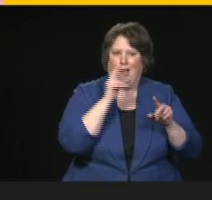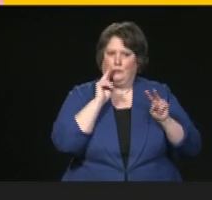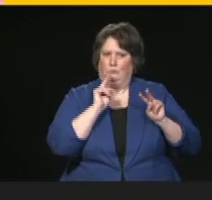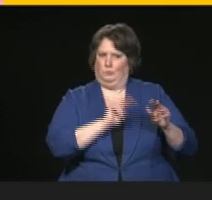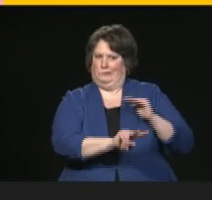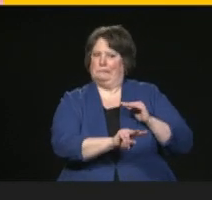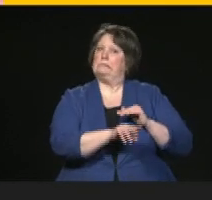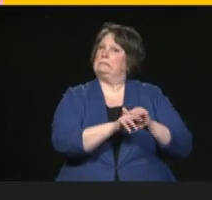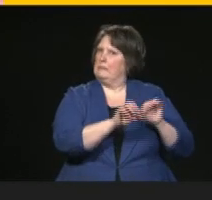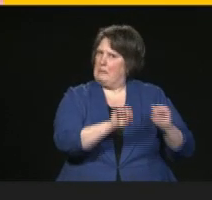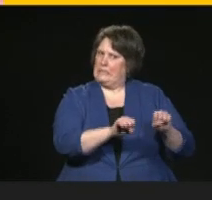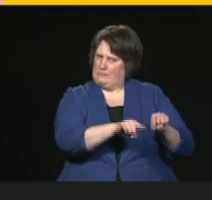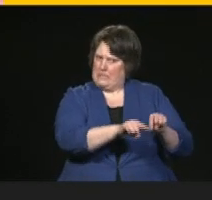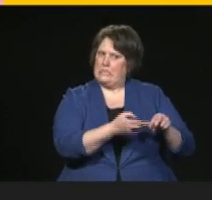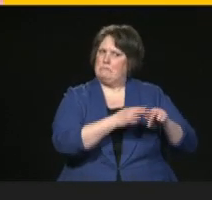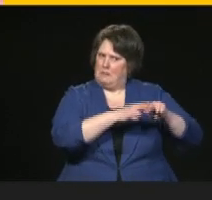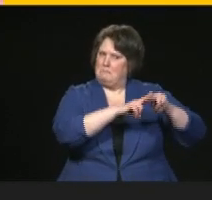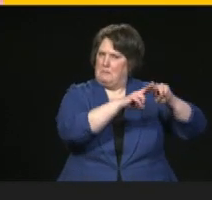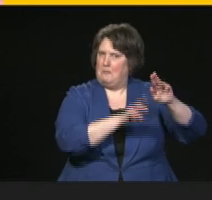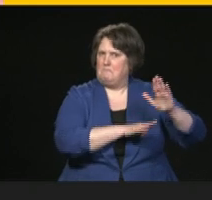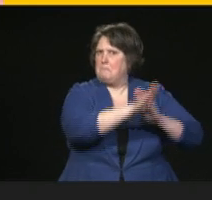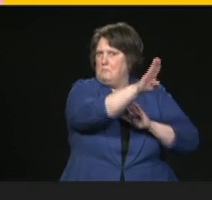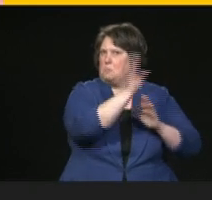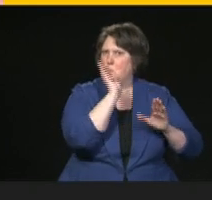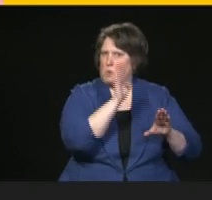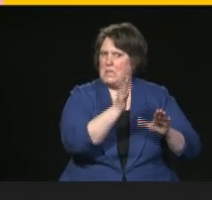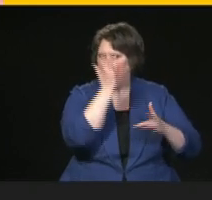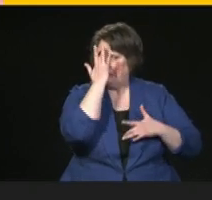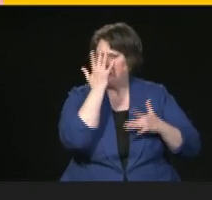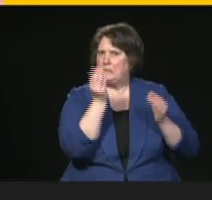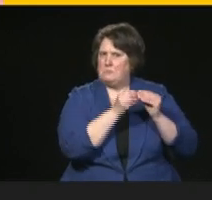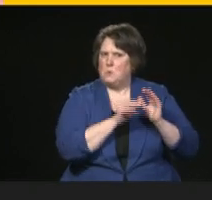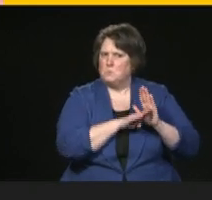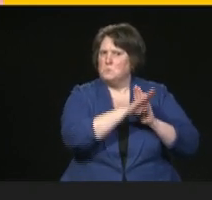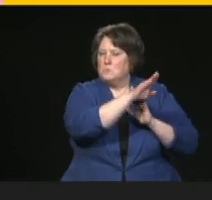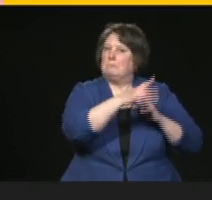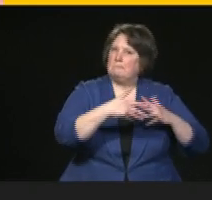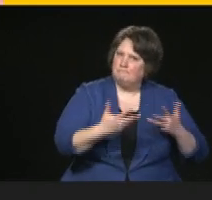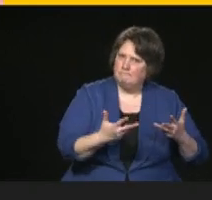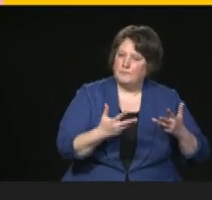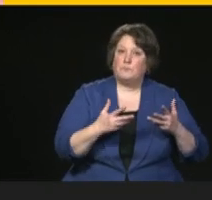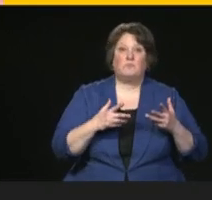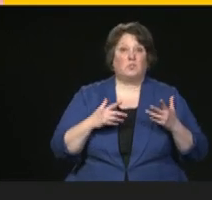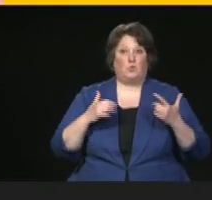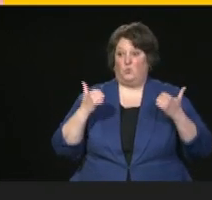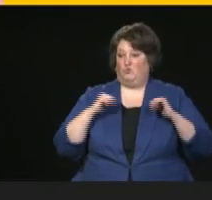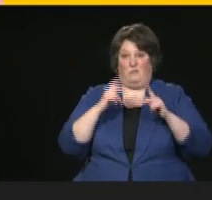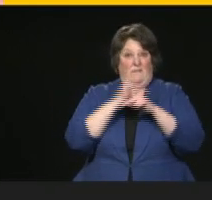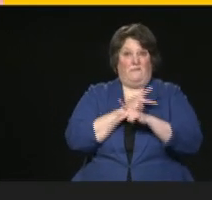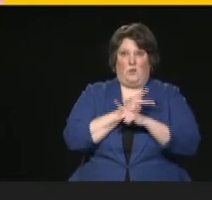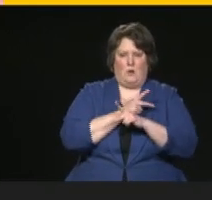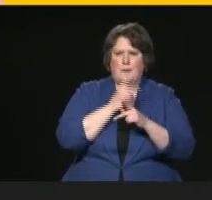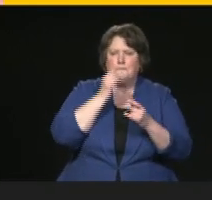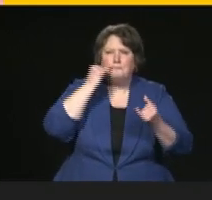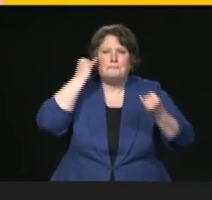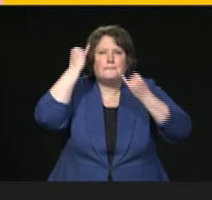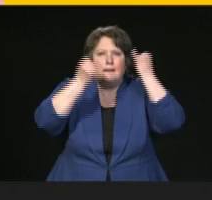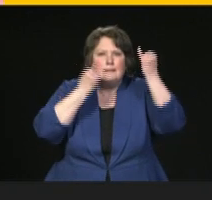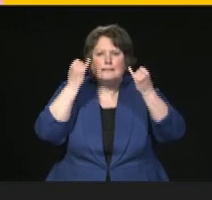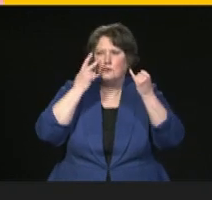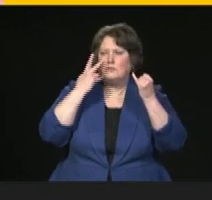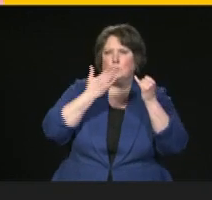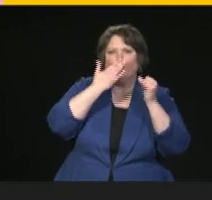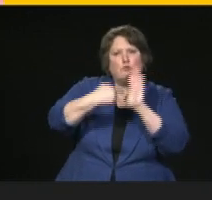well. So at the end of the day, we are looking at frameworks and approaches so that, at the end of the day, all Canadians across the